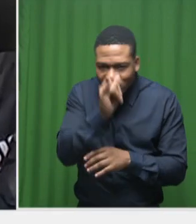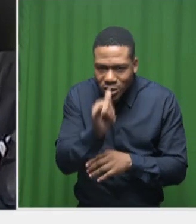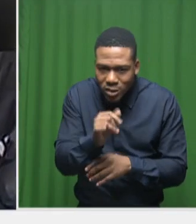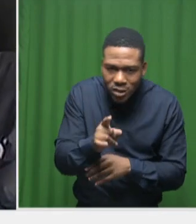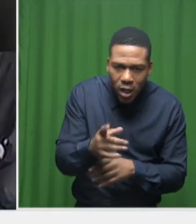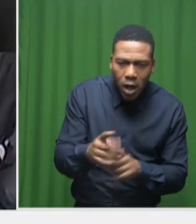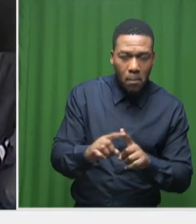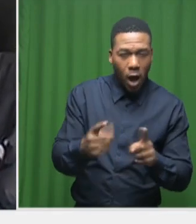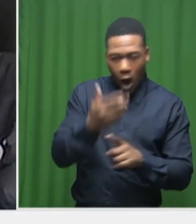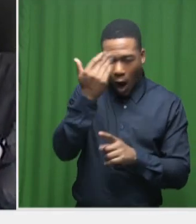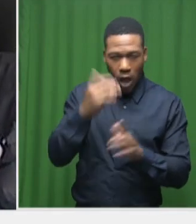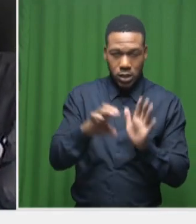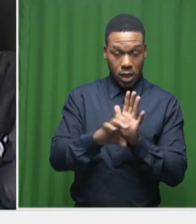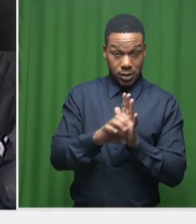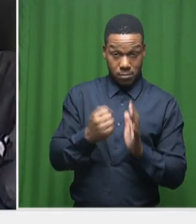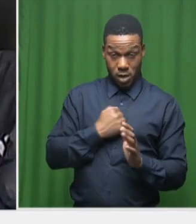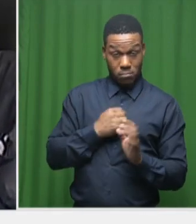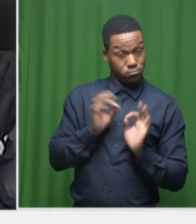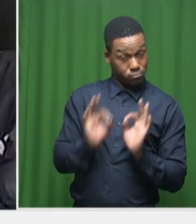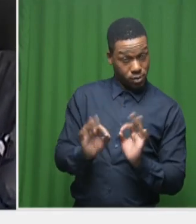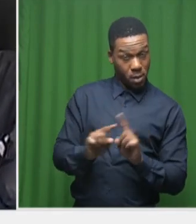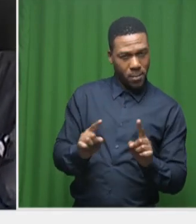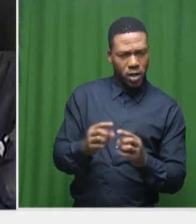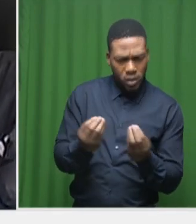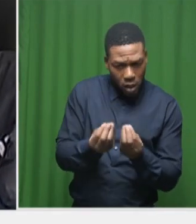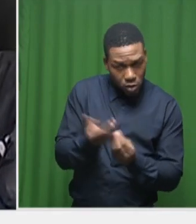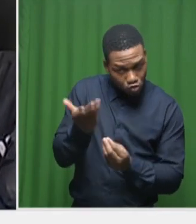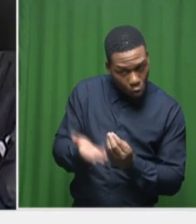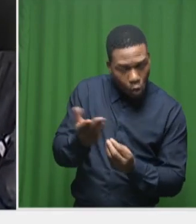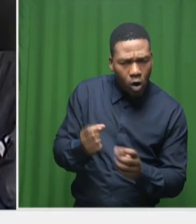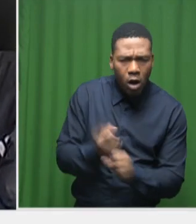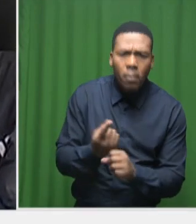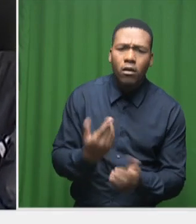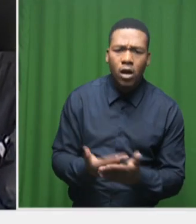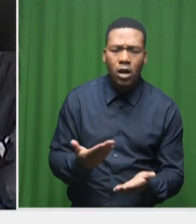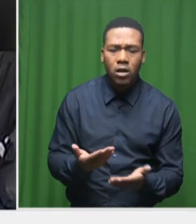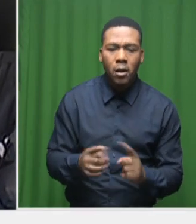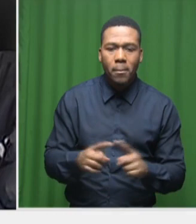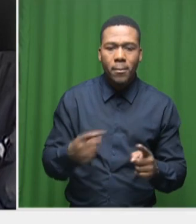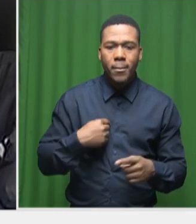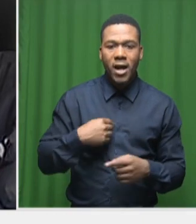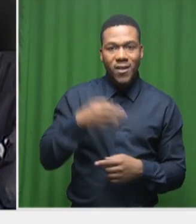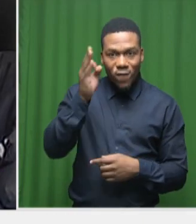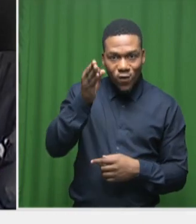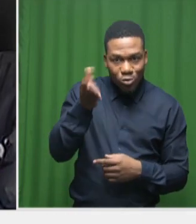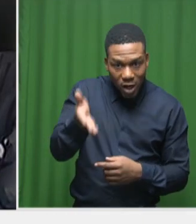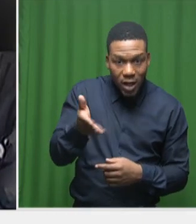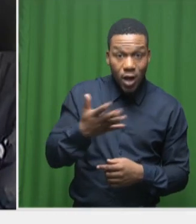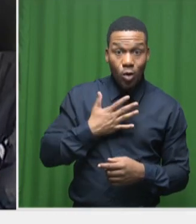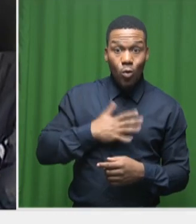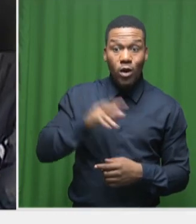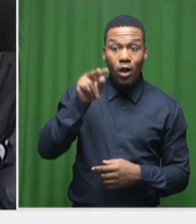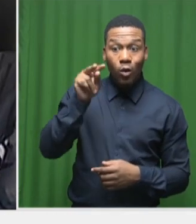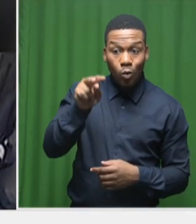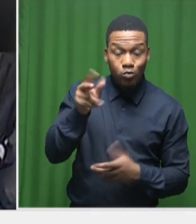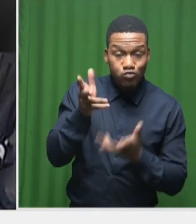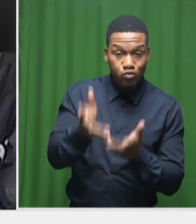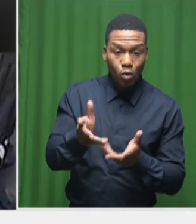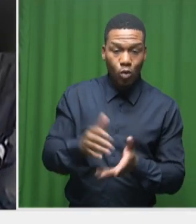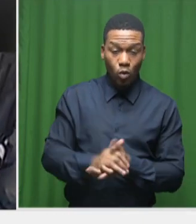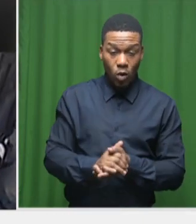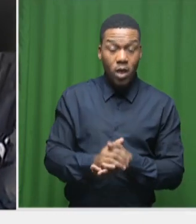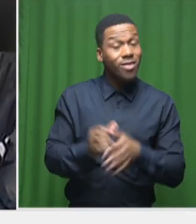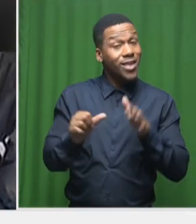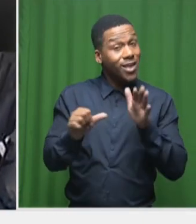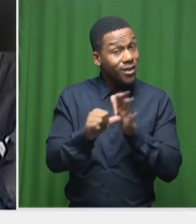best example, but these things can happen. You know, these are the futures that we are looking at, and it is important